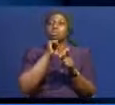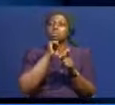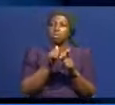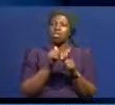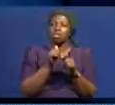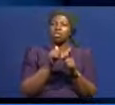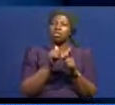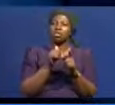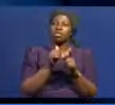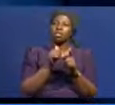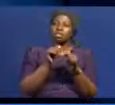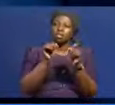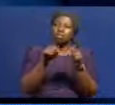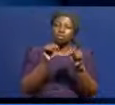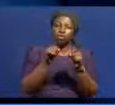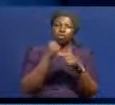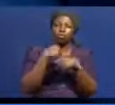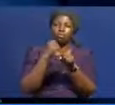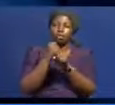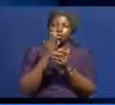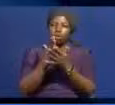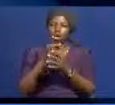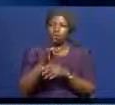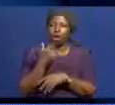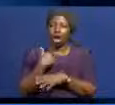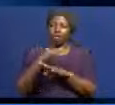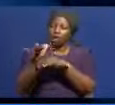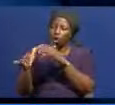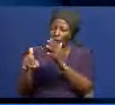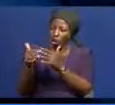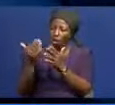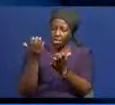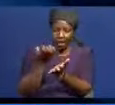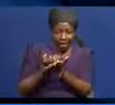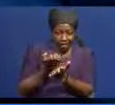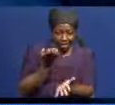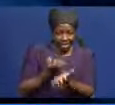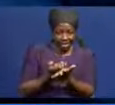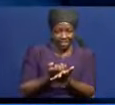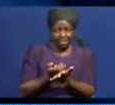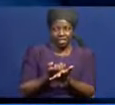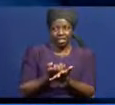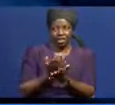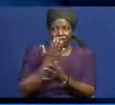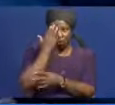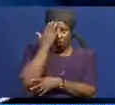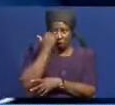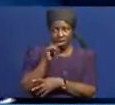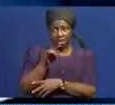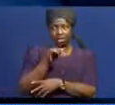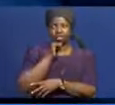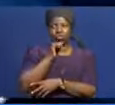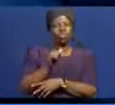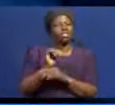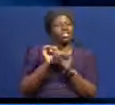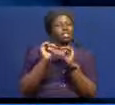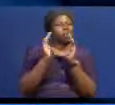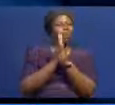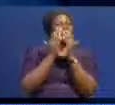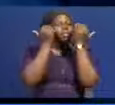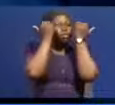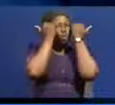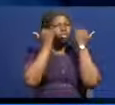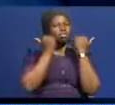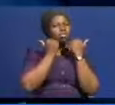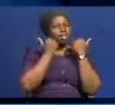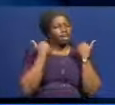to make sure that you have all the evidence of the allegations, because this is not like court. And I